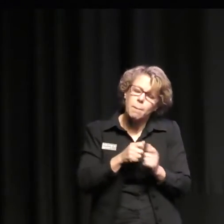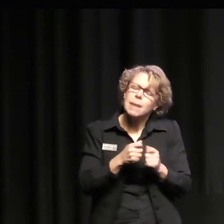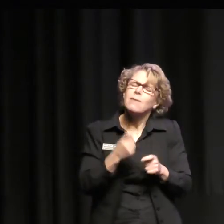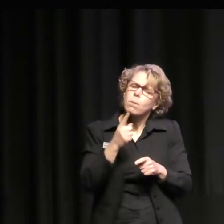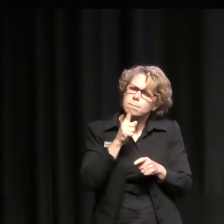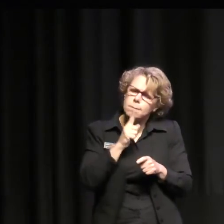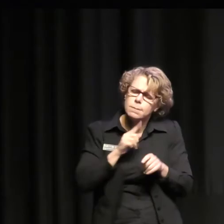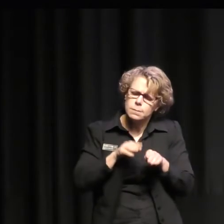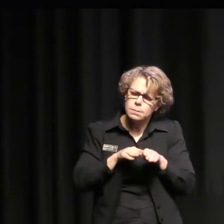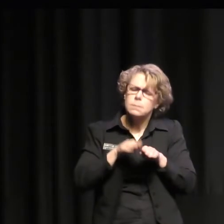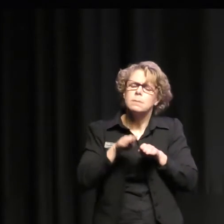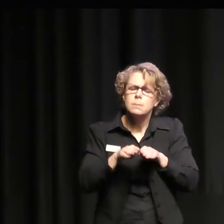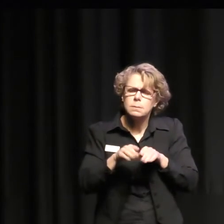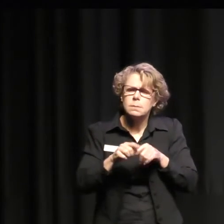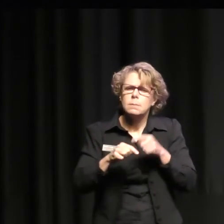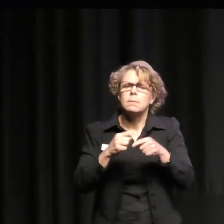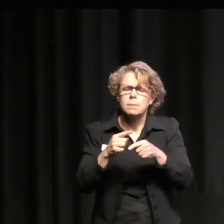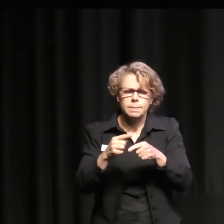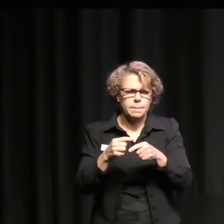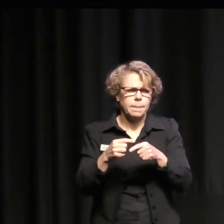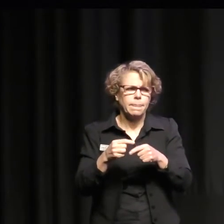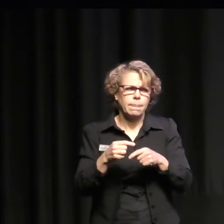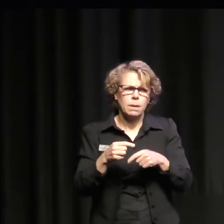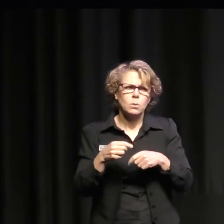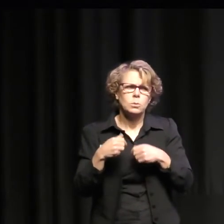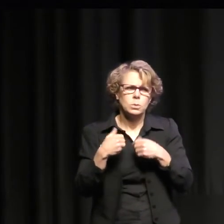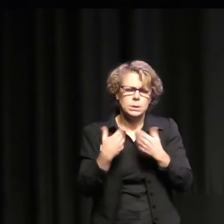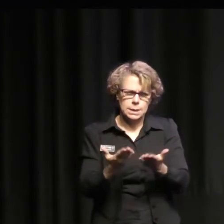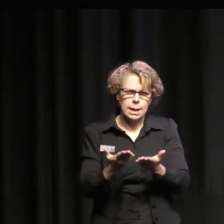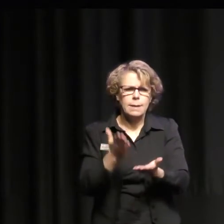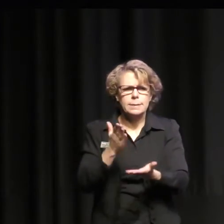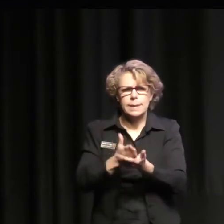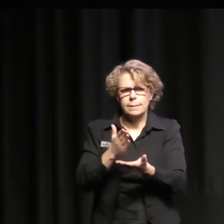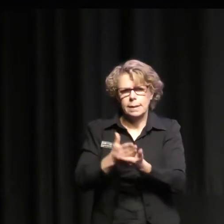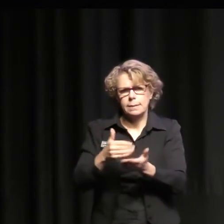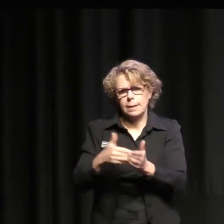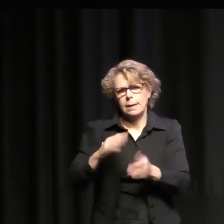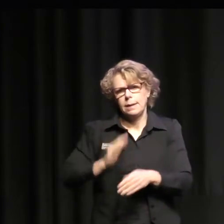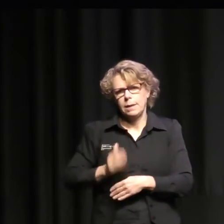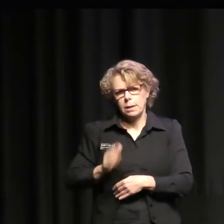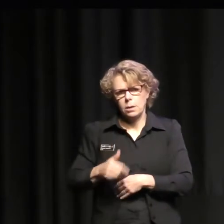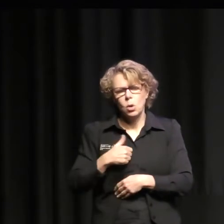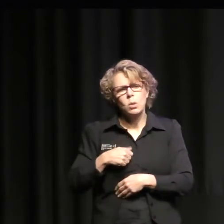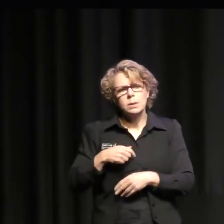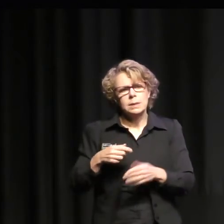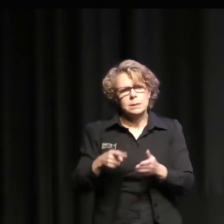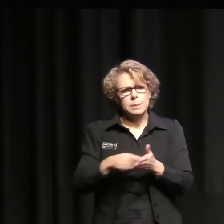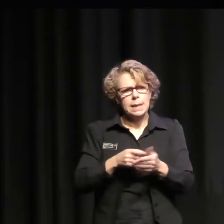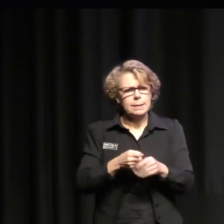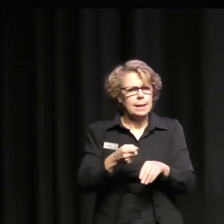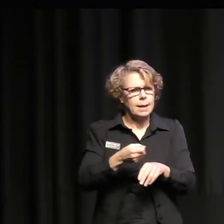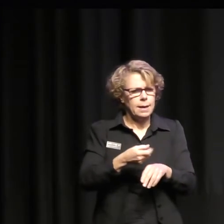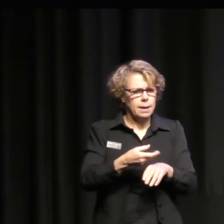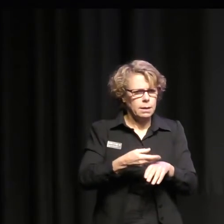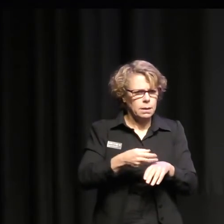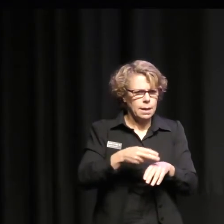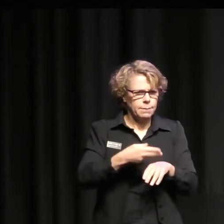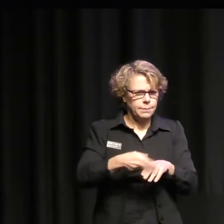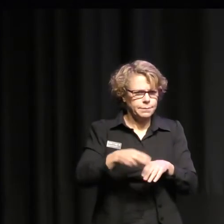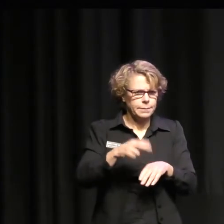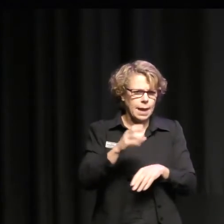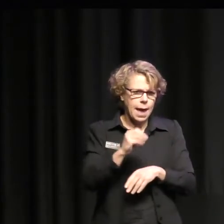forward towards giving the rights to women, in particular widows. It says